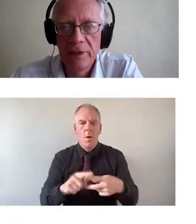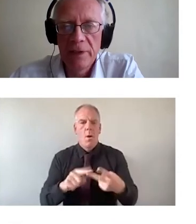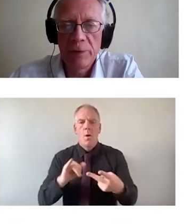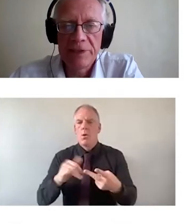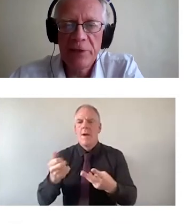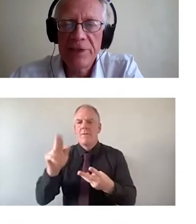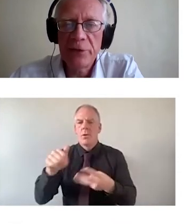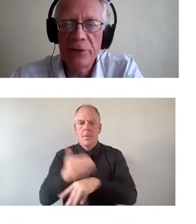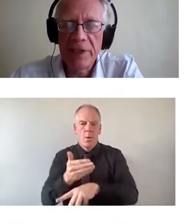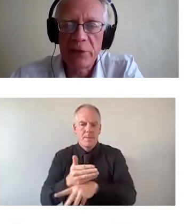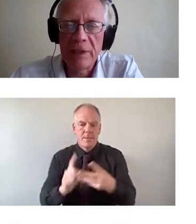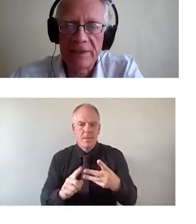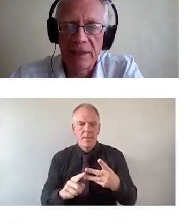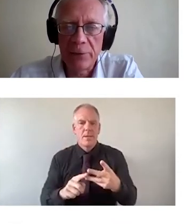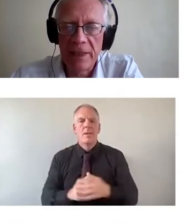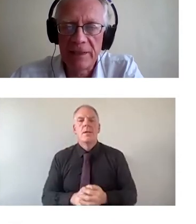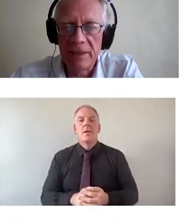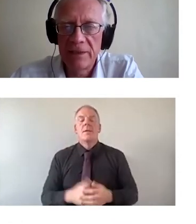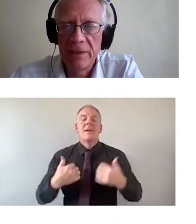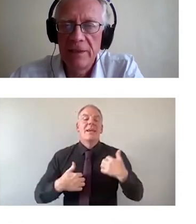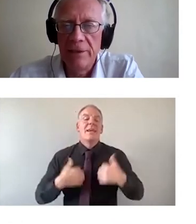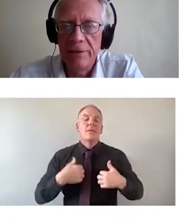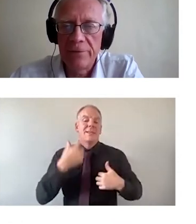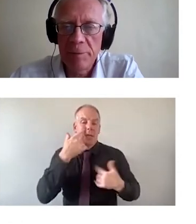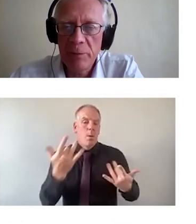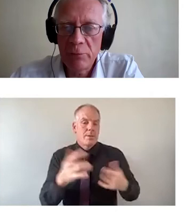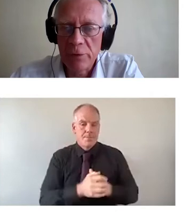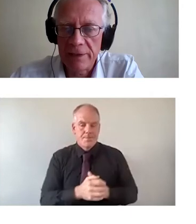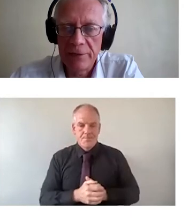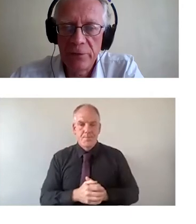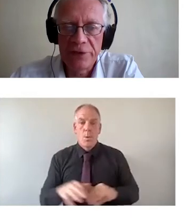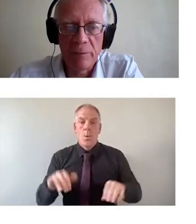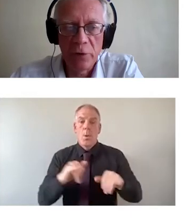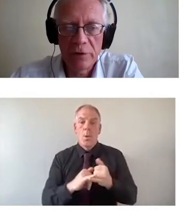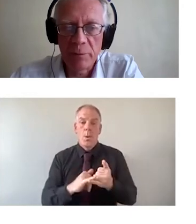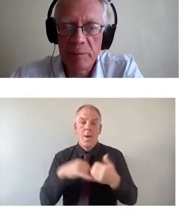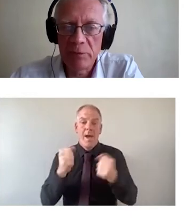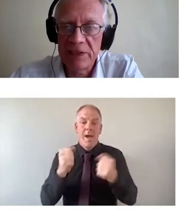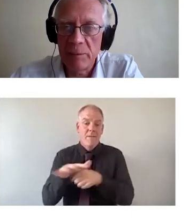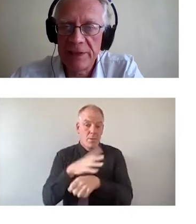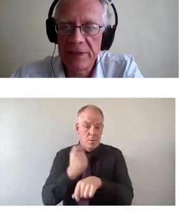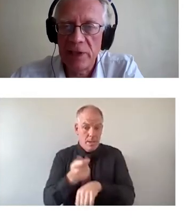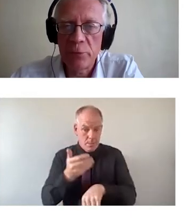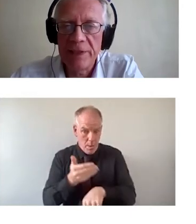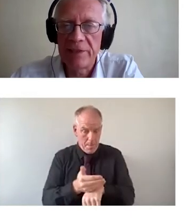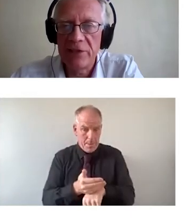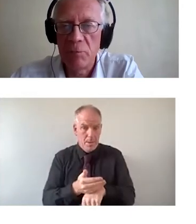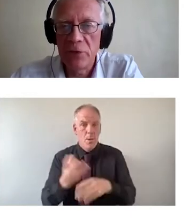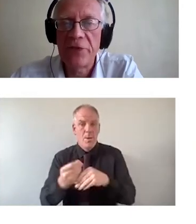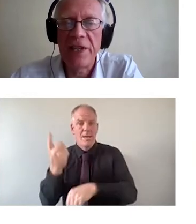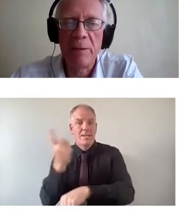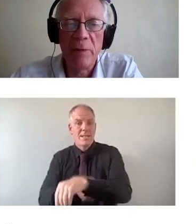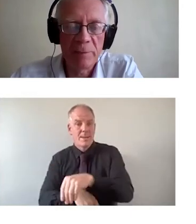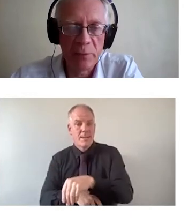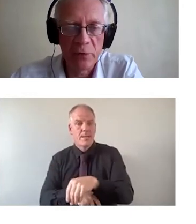unemployed. What is interesting to see as well is that the fact that for people who are in full-time work, for people with disability, that rate is